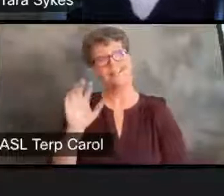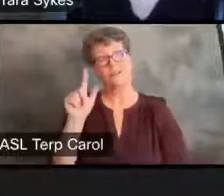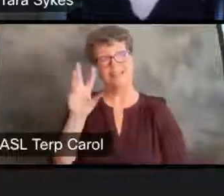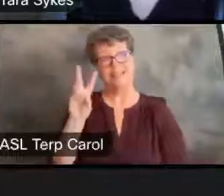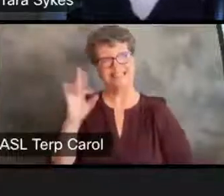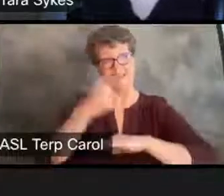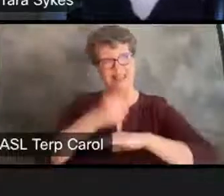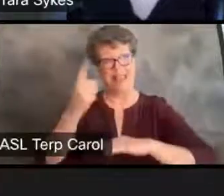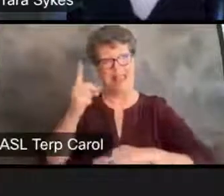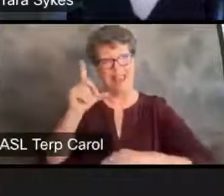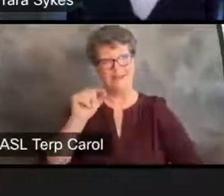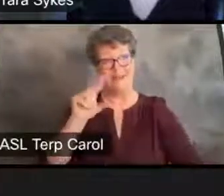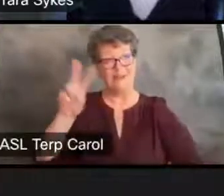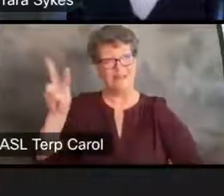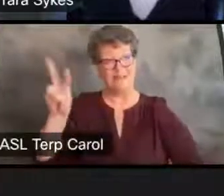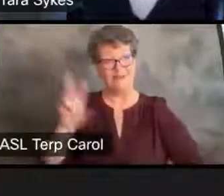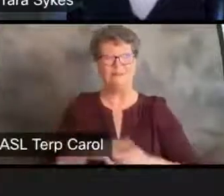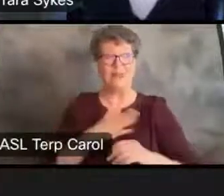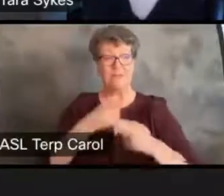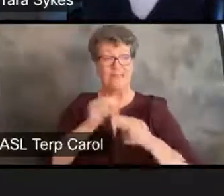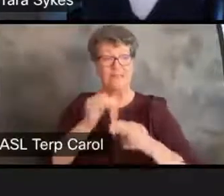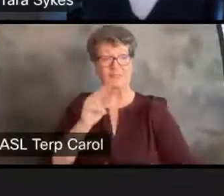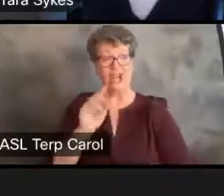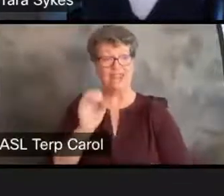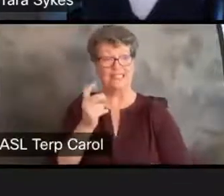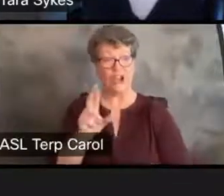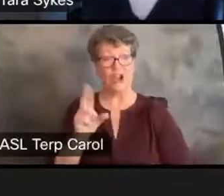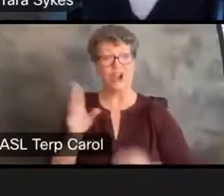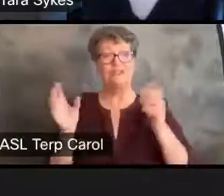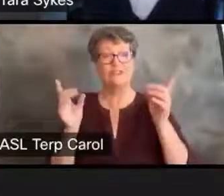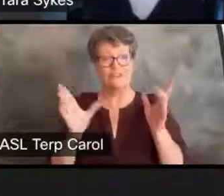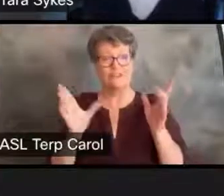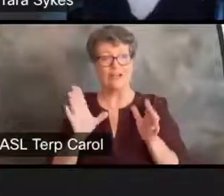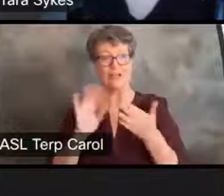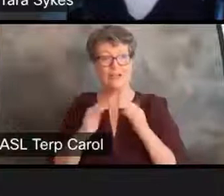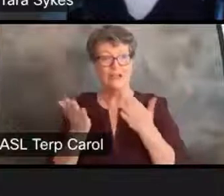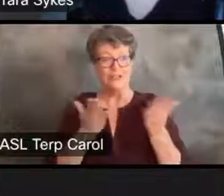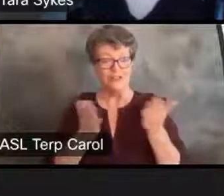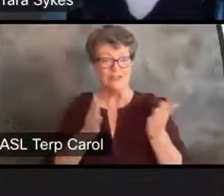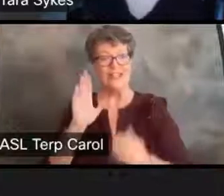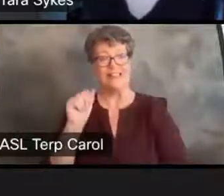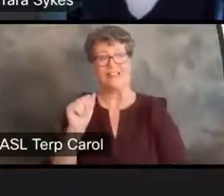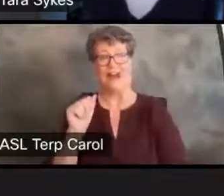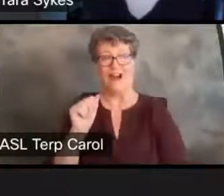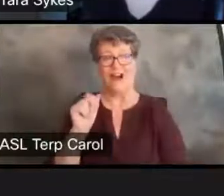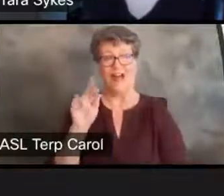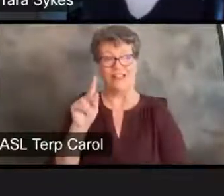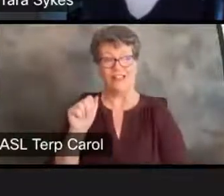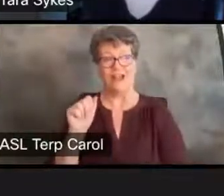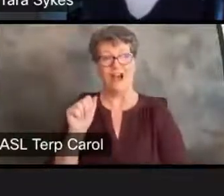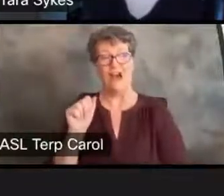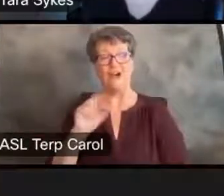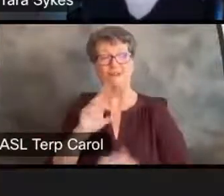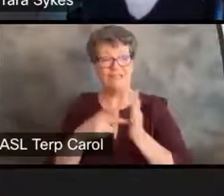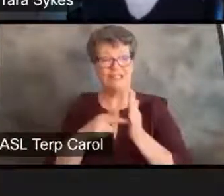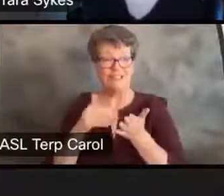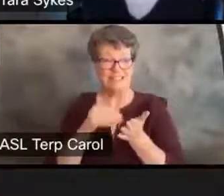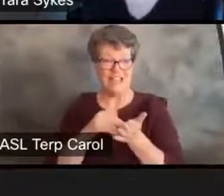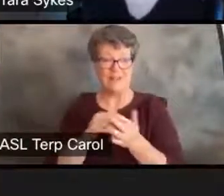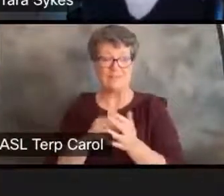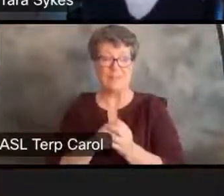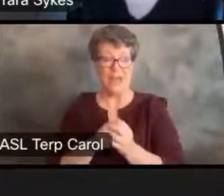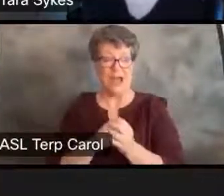Good morning, folks. It is 11:03. It is August 26th, 2022. My name is John Decker. I'm the